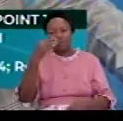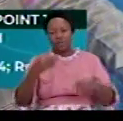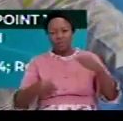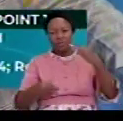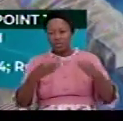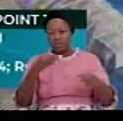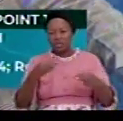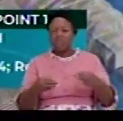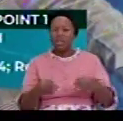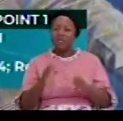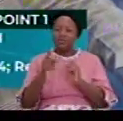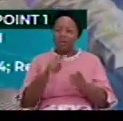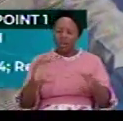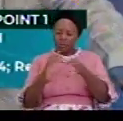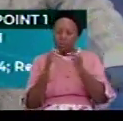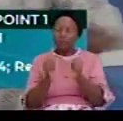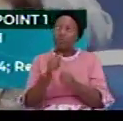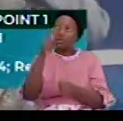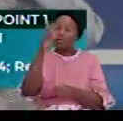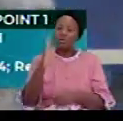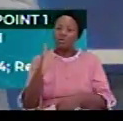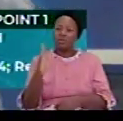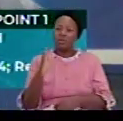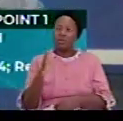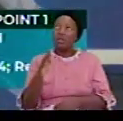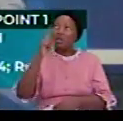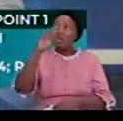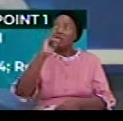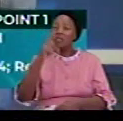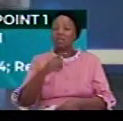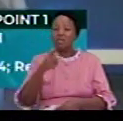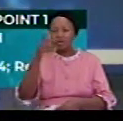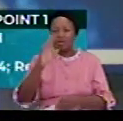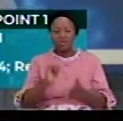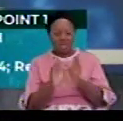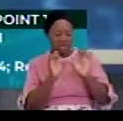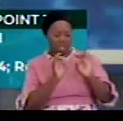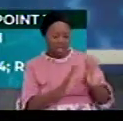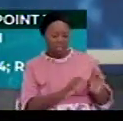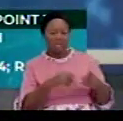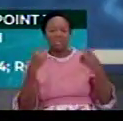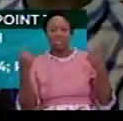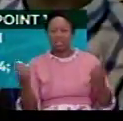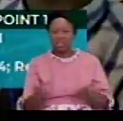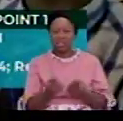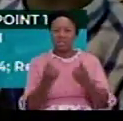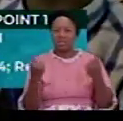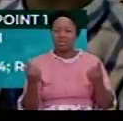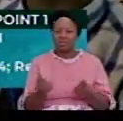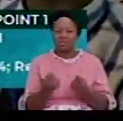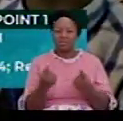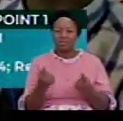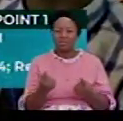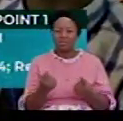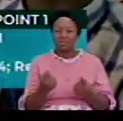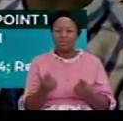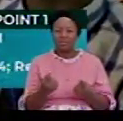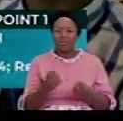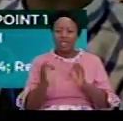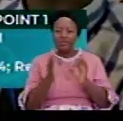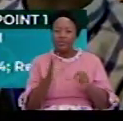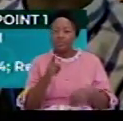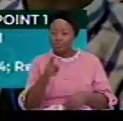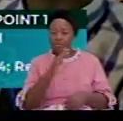are acquainted with God, it's a God that hates sin. If you are acquainted